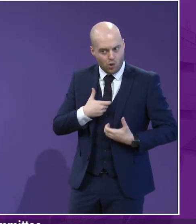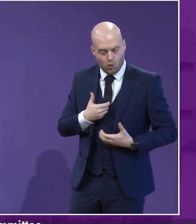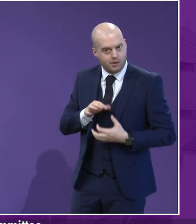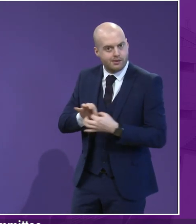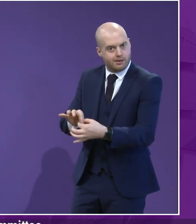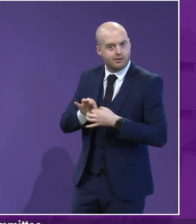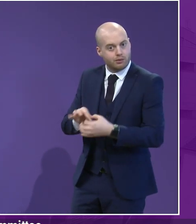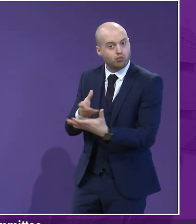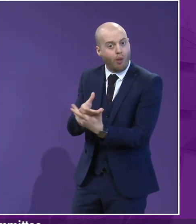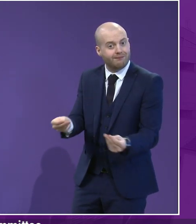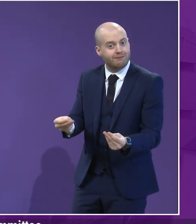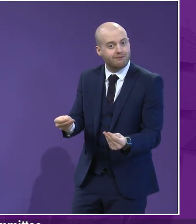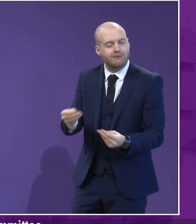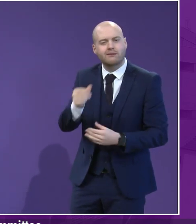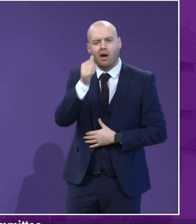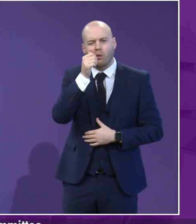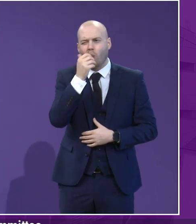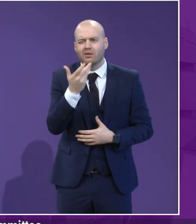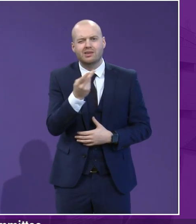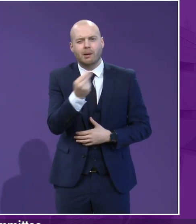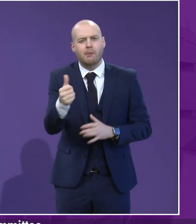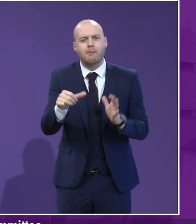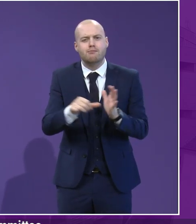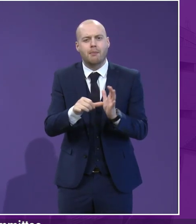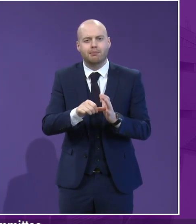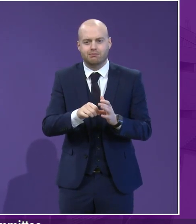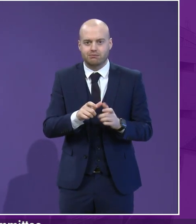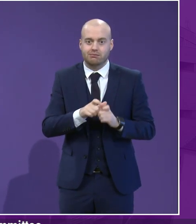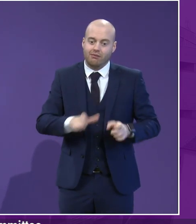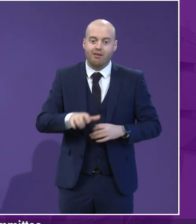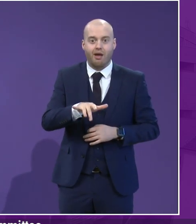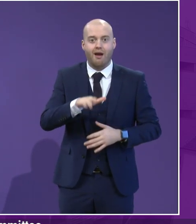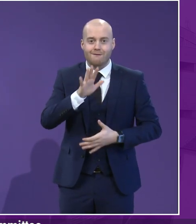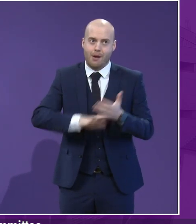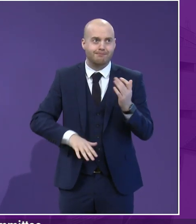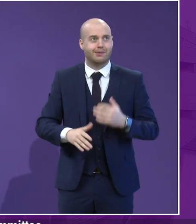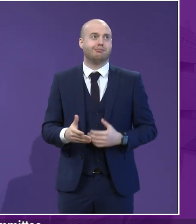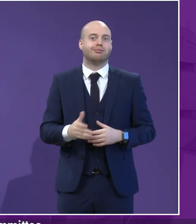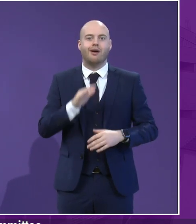of education, of understanding, of empathy. And I think those